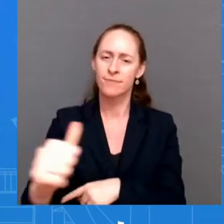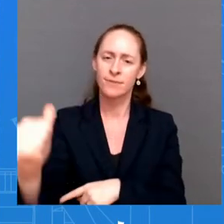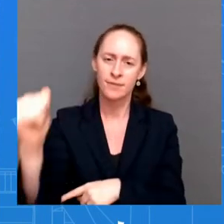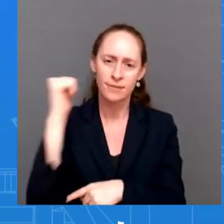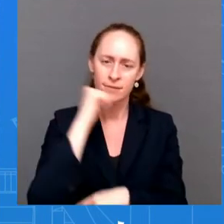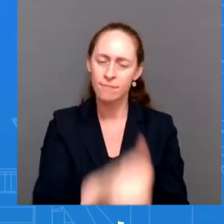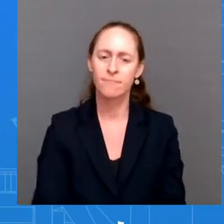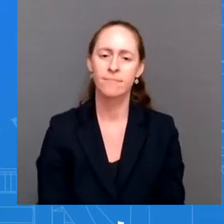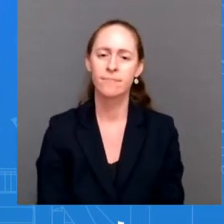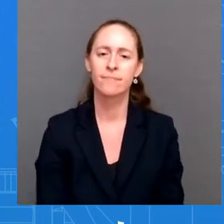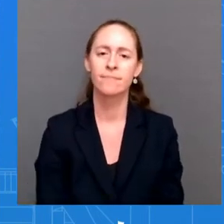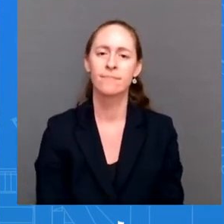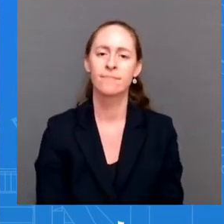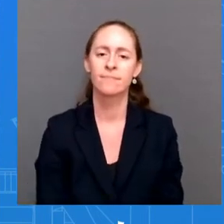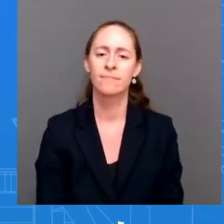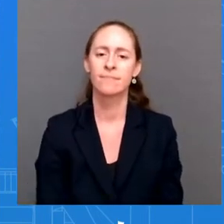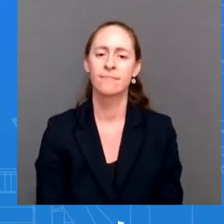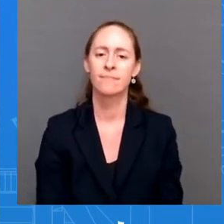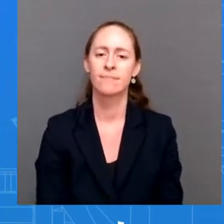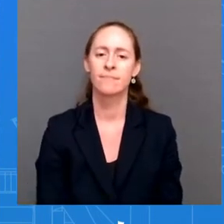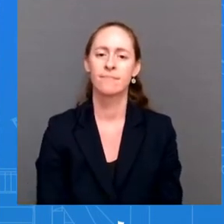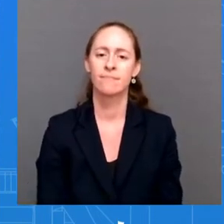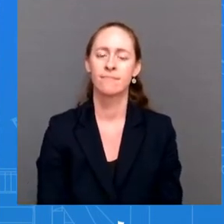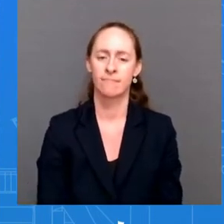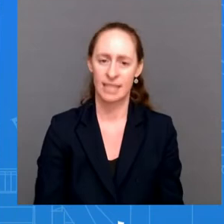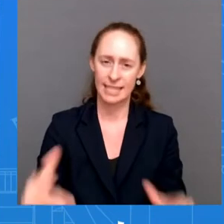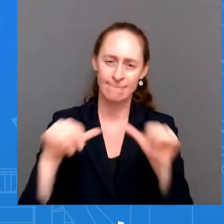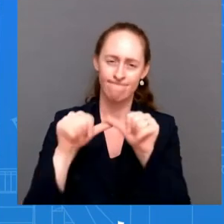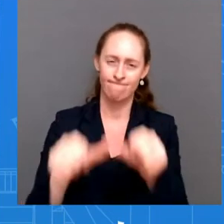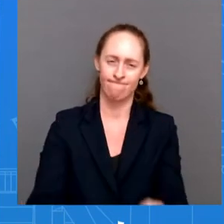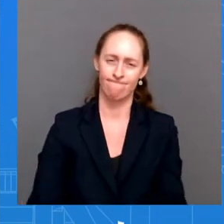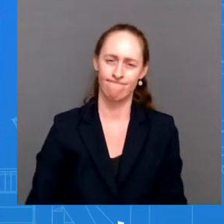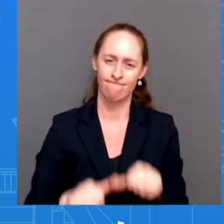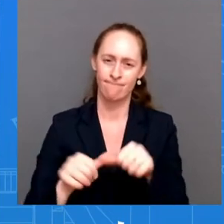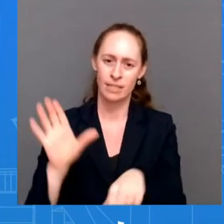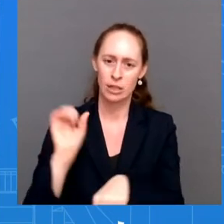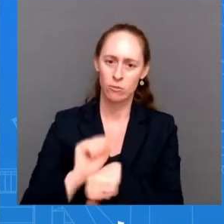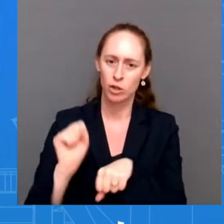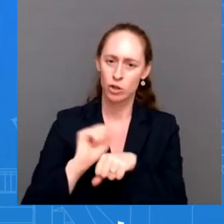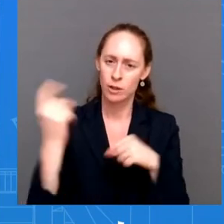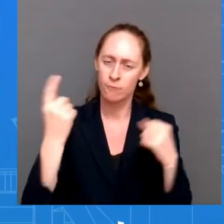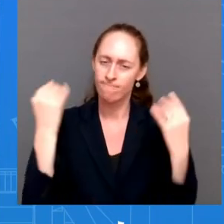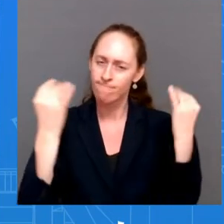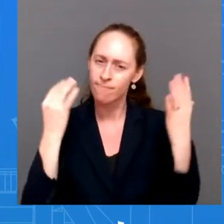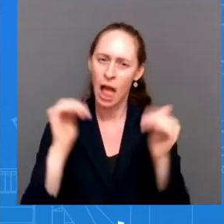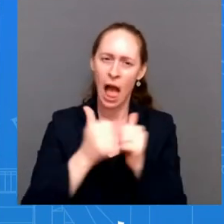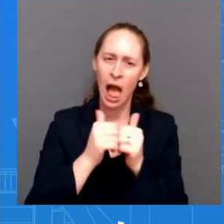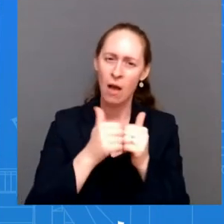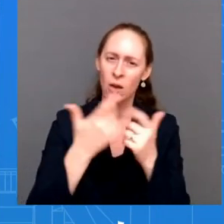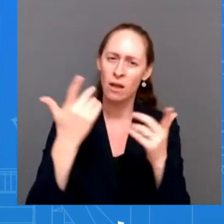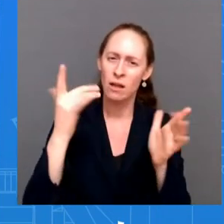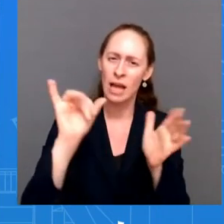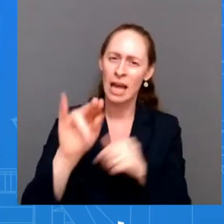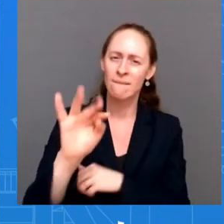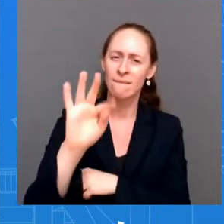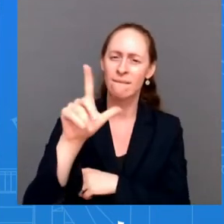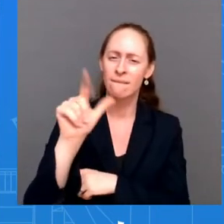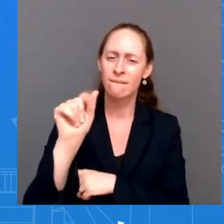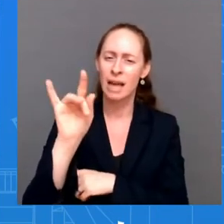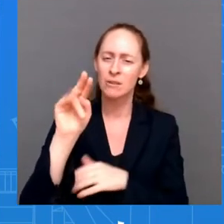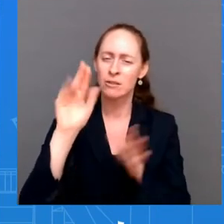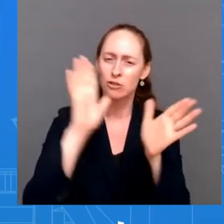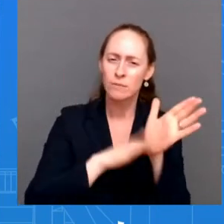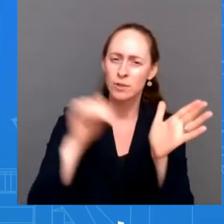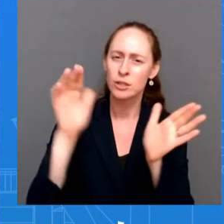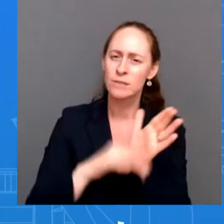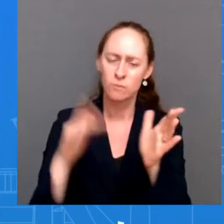to do when it comes to inflation. So he's going to continue. There's more work to be done. He's going to continue to do that work. But I to say that